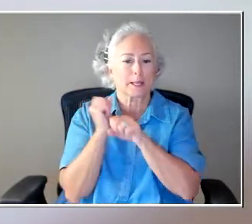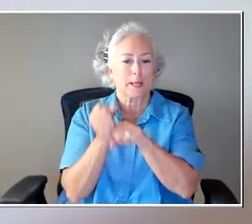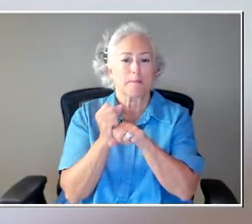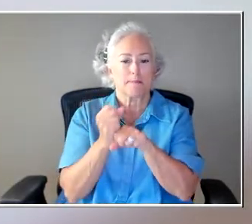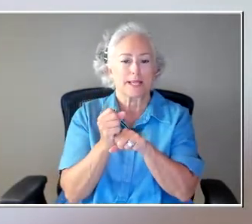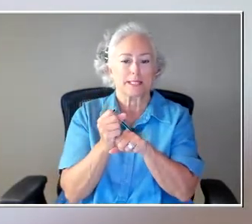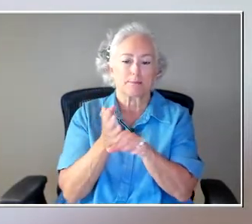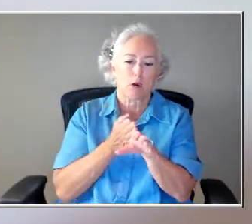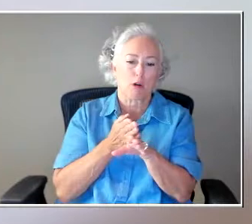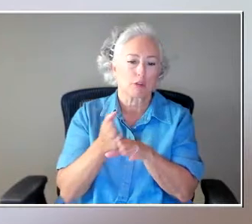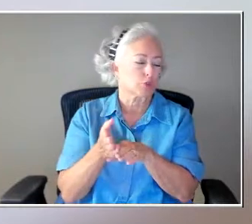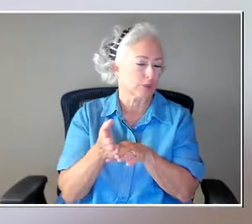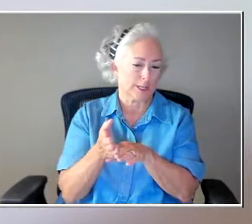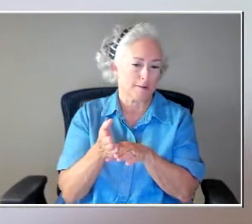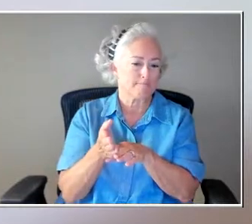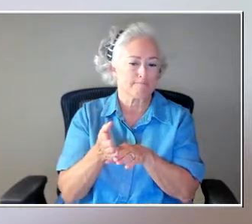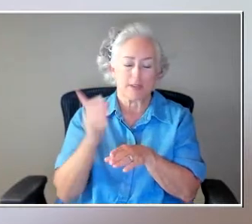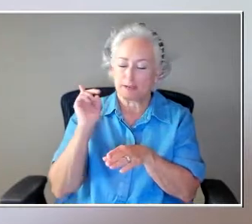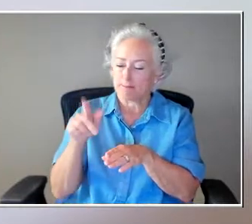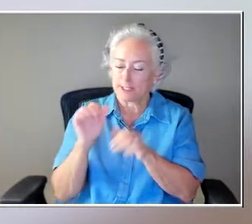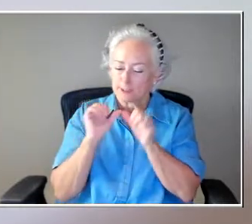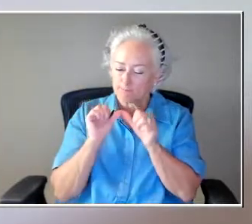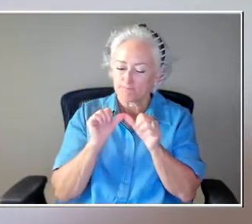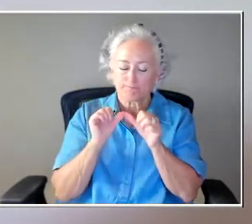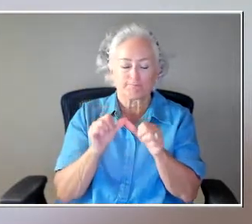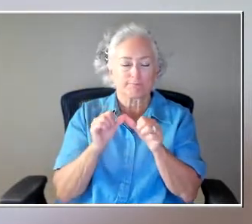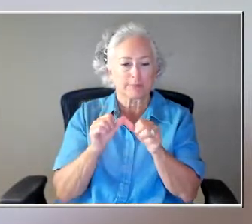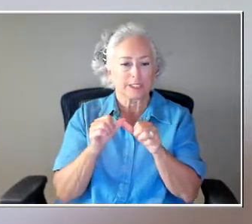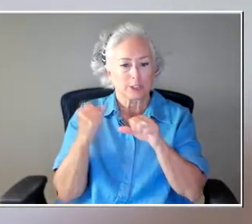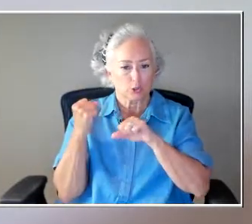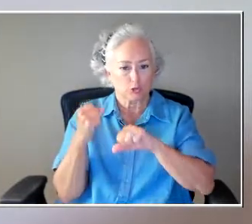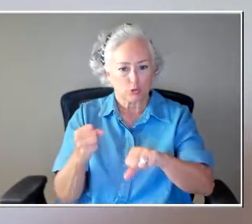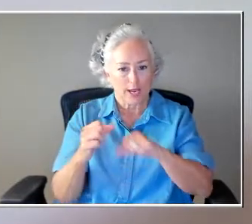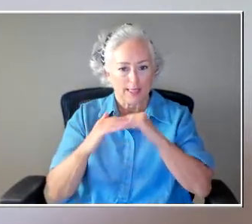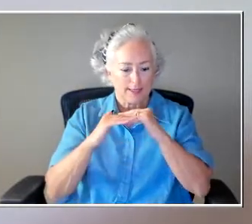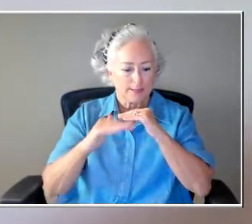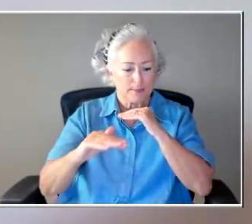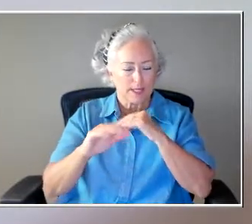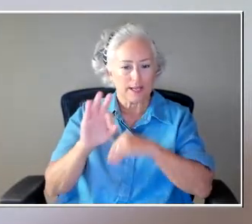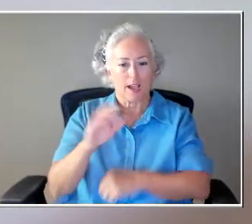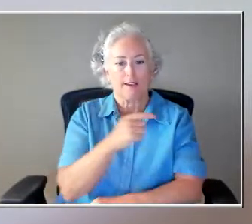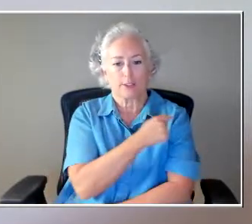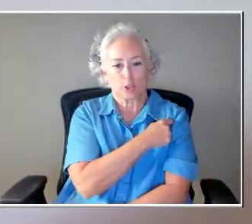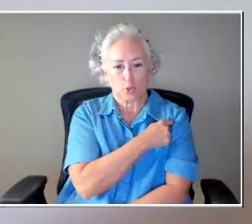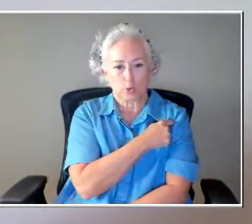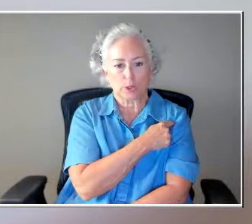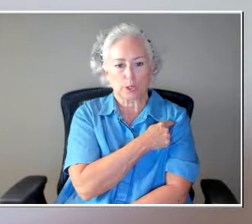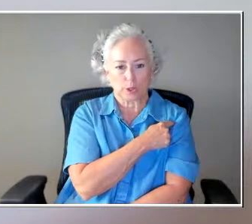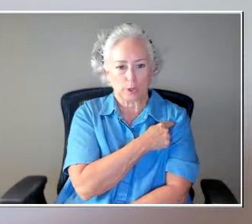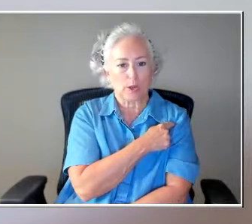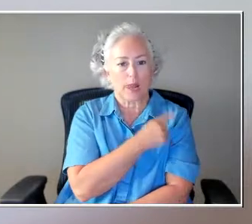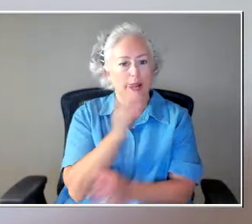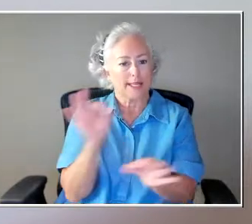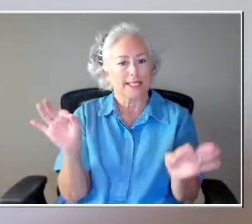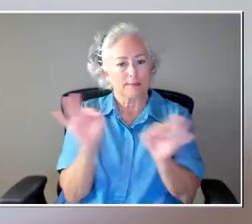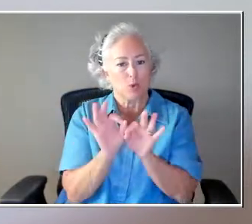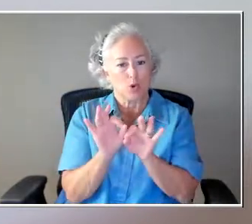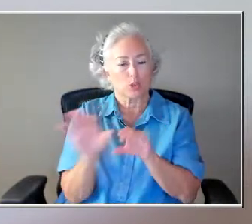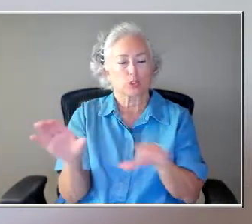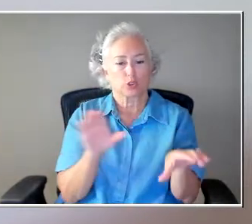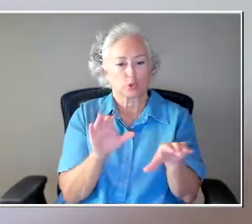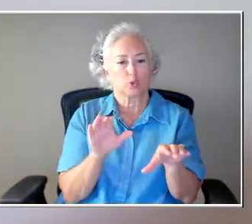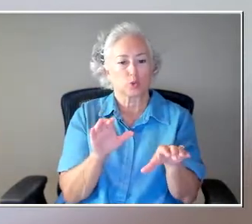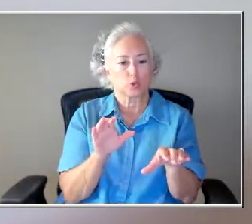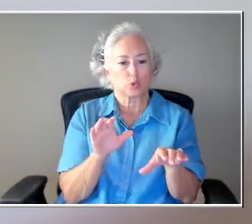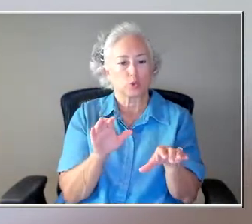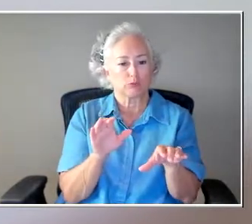So just maintaining the strength and stability of the shoulder, it's something that it's important to do